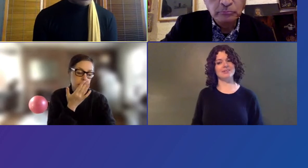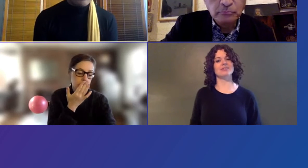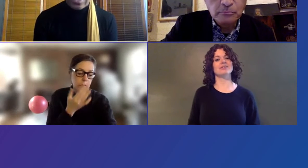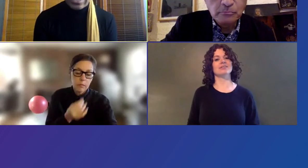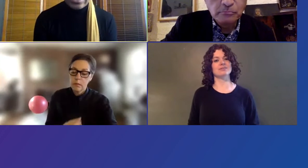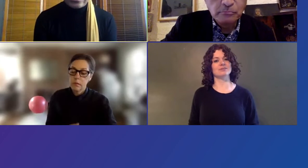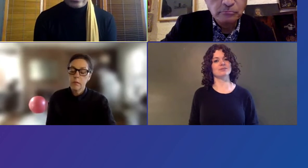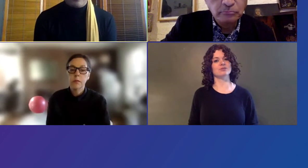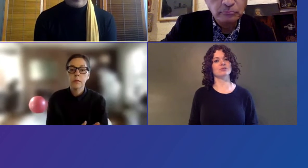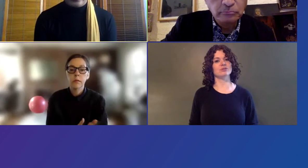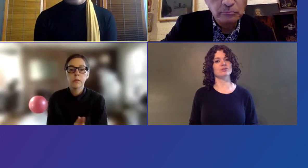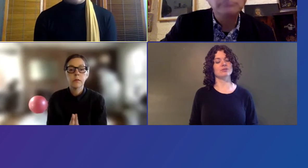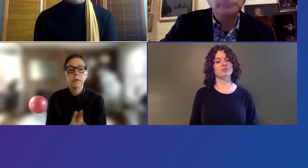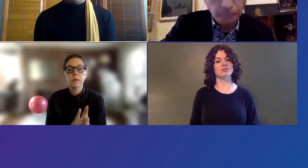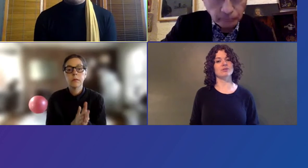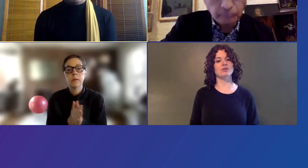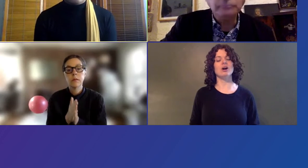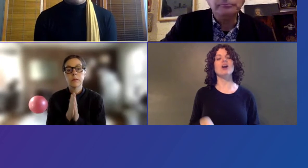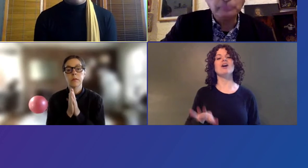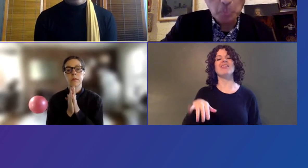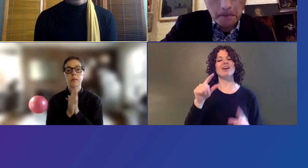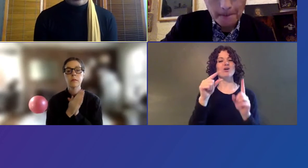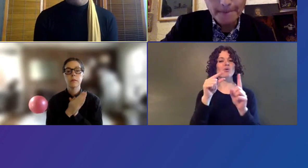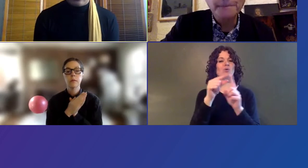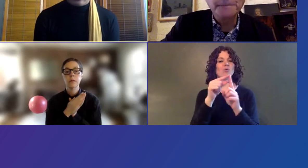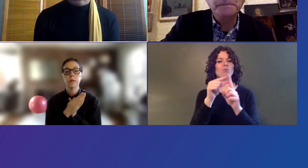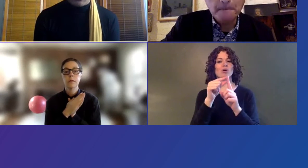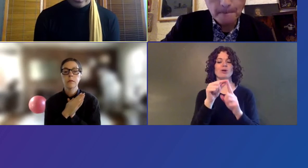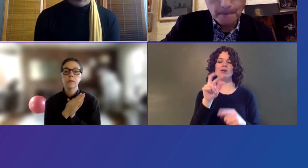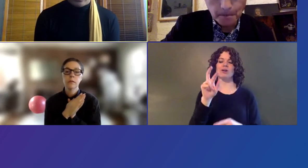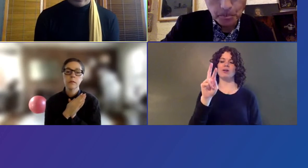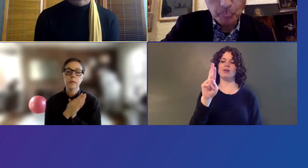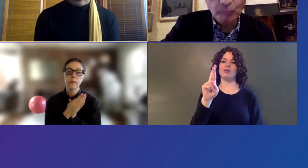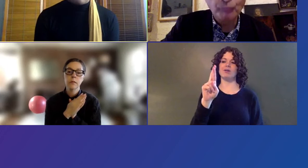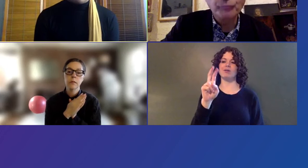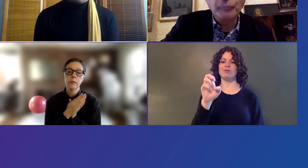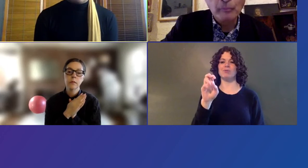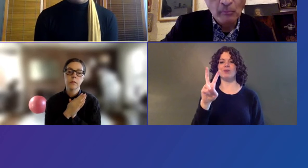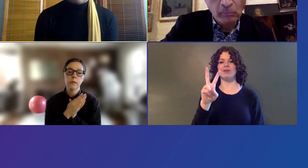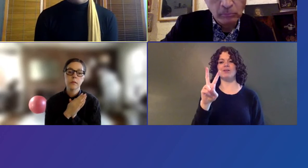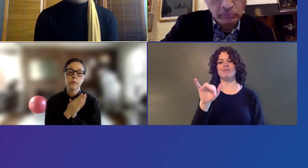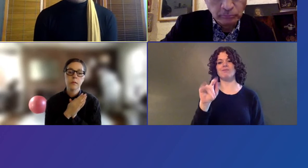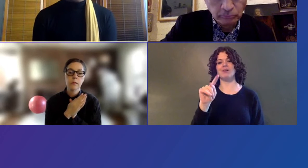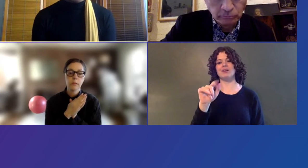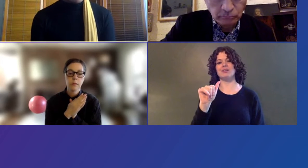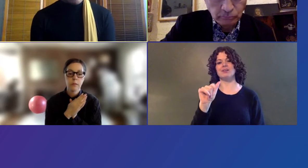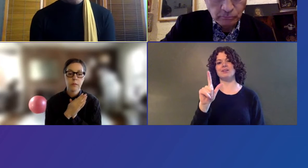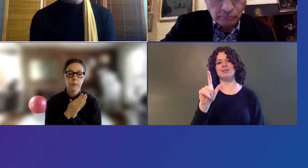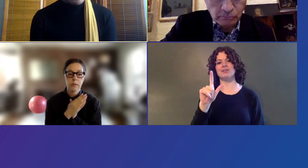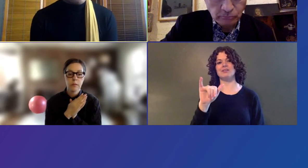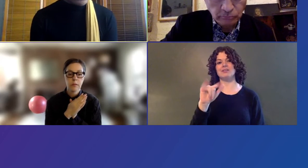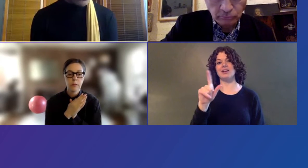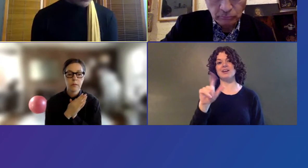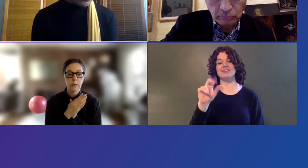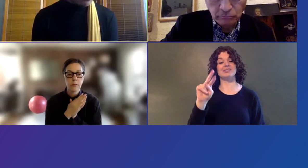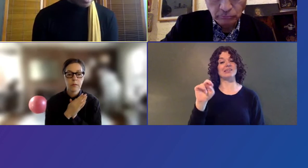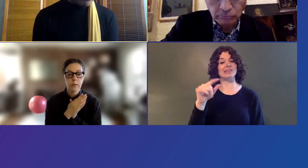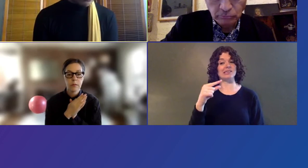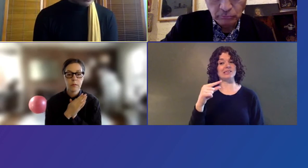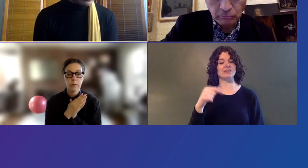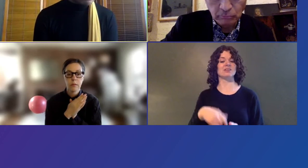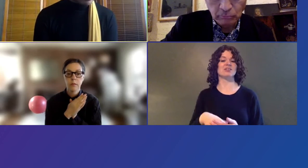about the word revitalizing. I kind of want to just throw that word out and then see how you would like to respond with our last